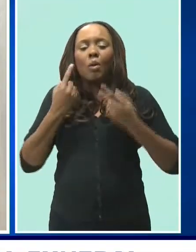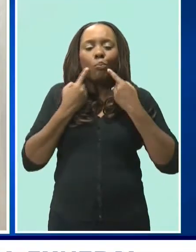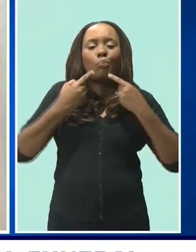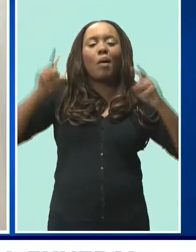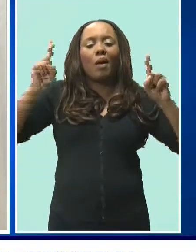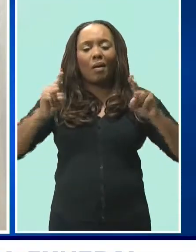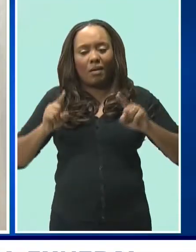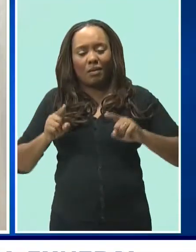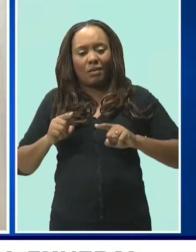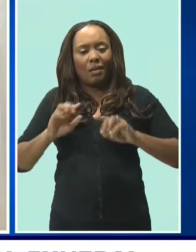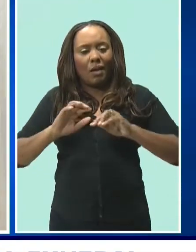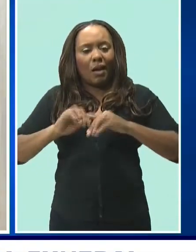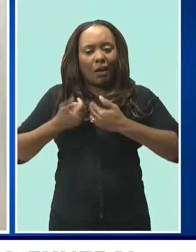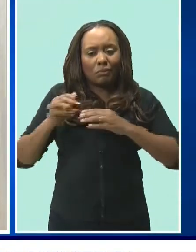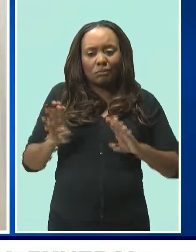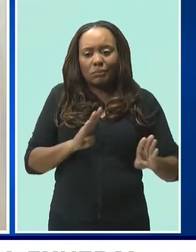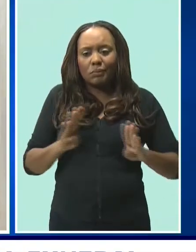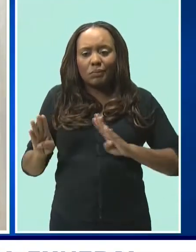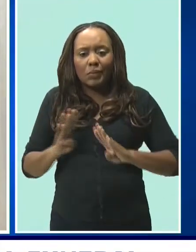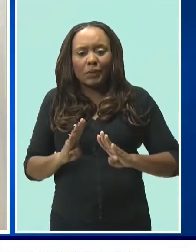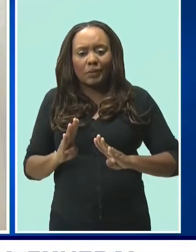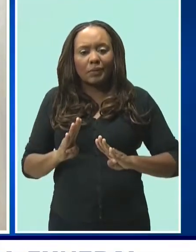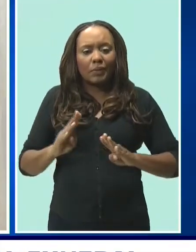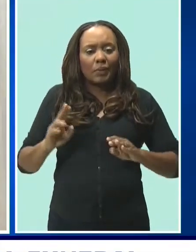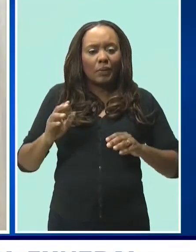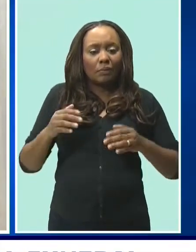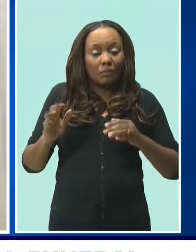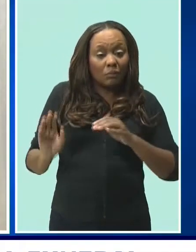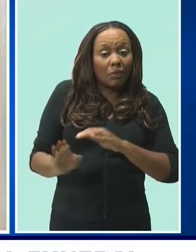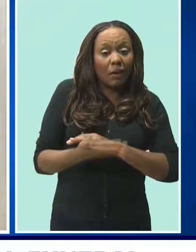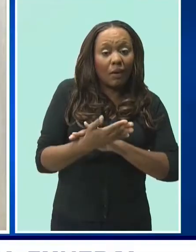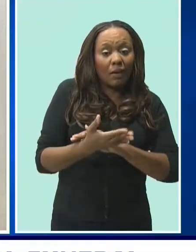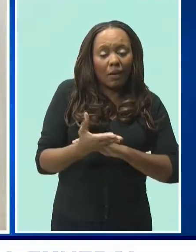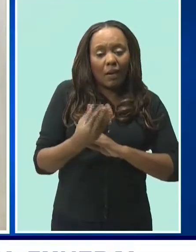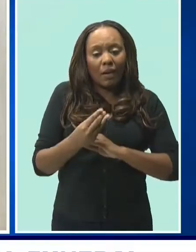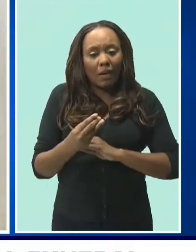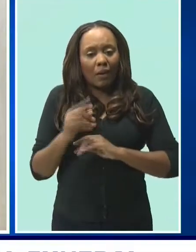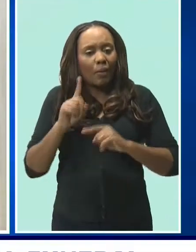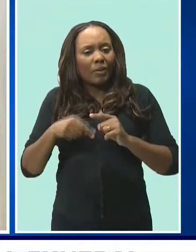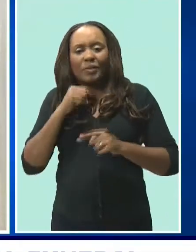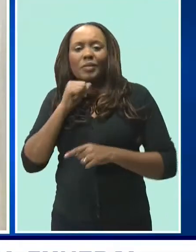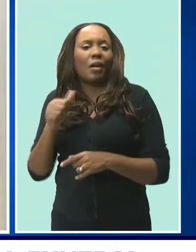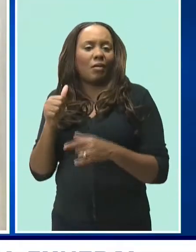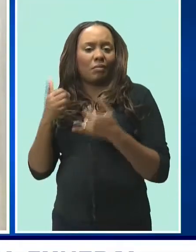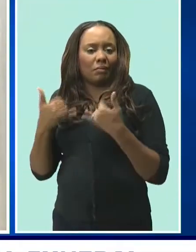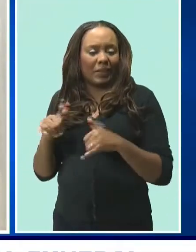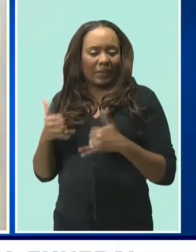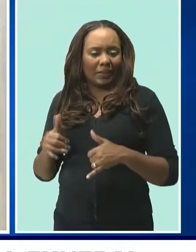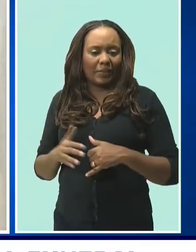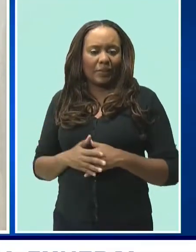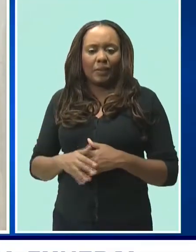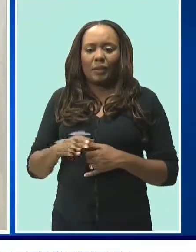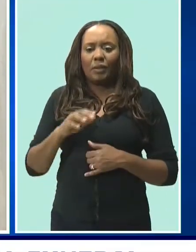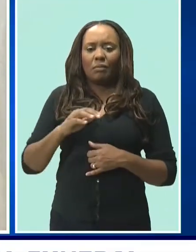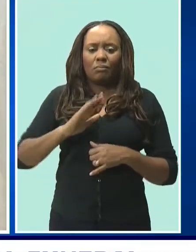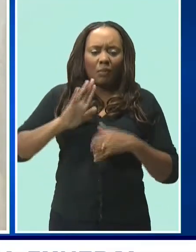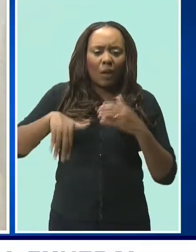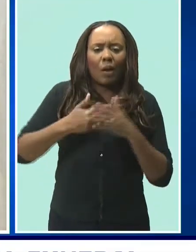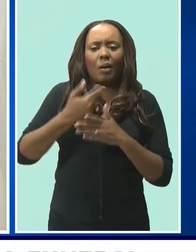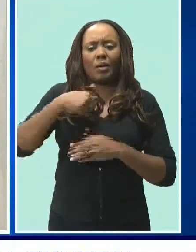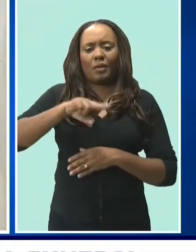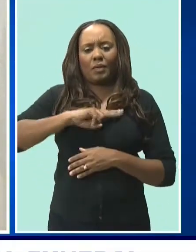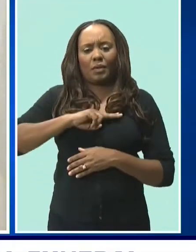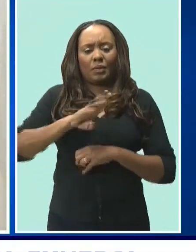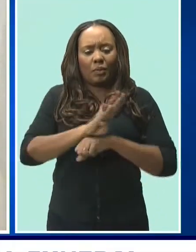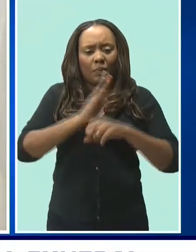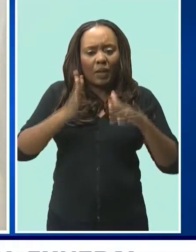and conduct on and off the field. He is, without a doubt, the kind of individual all Barbadians and all